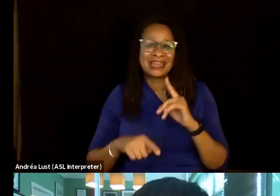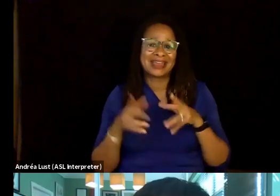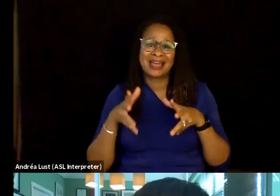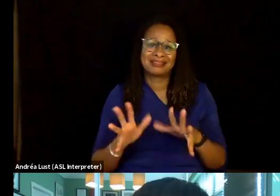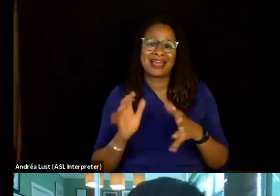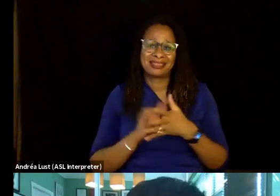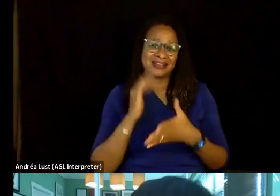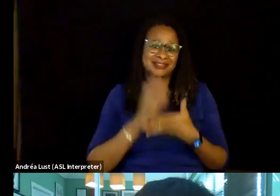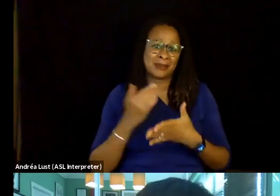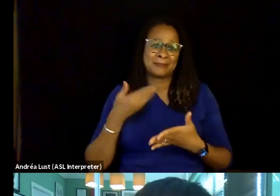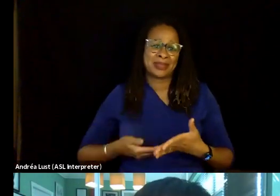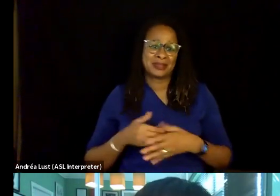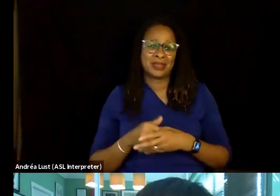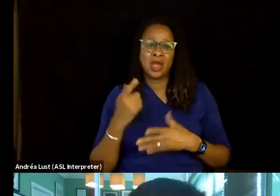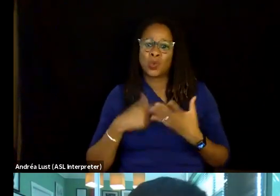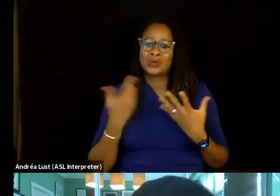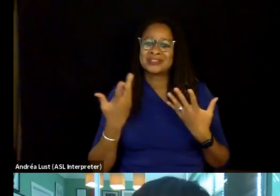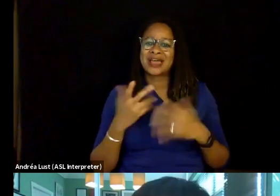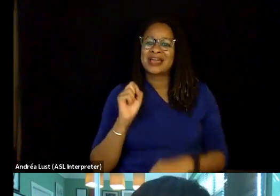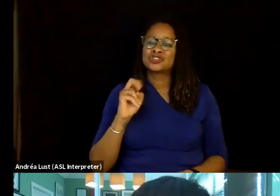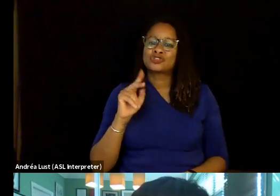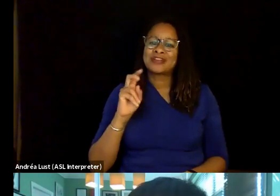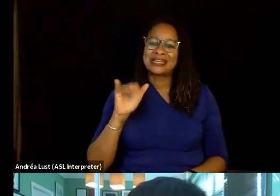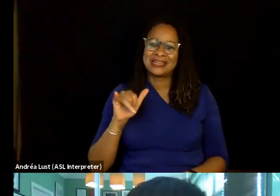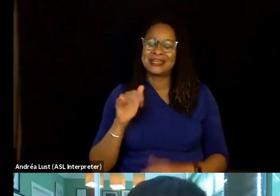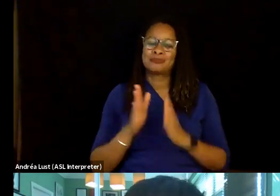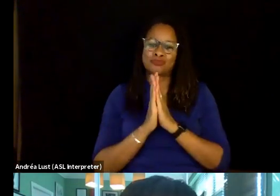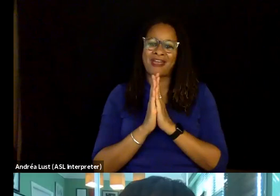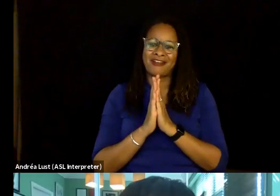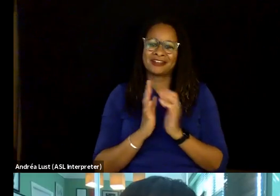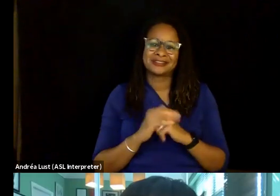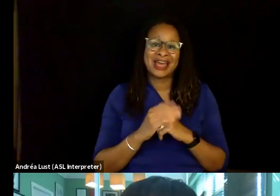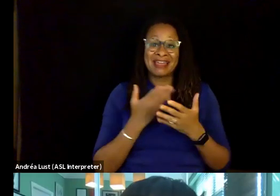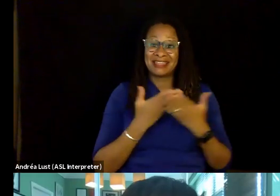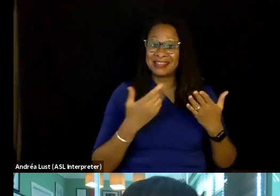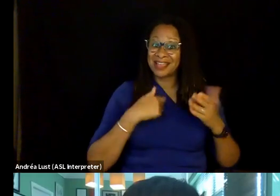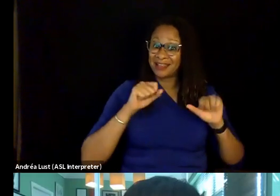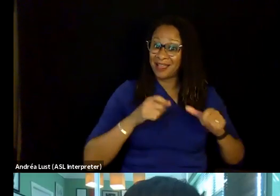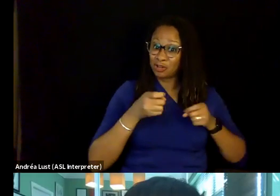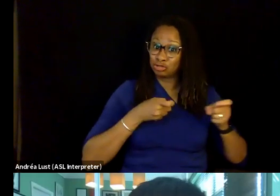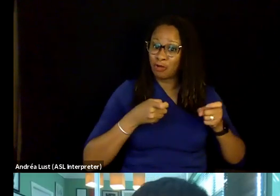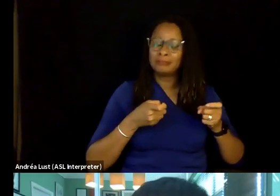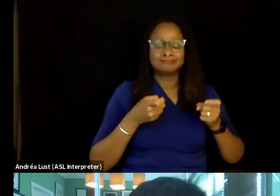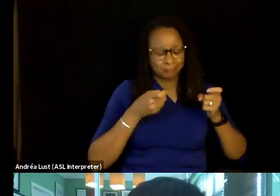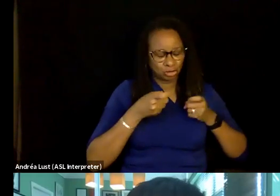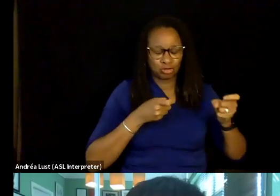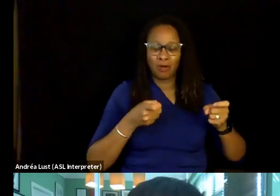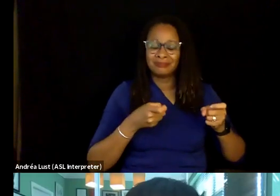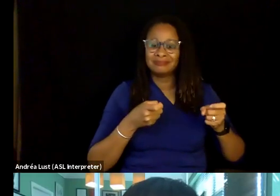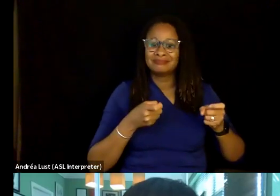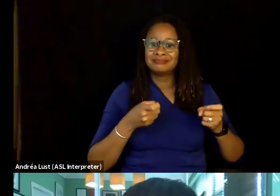So what's that serenity prayer? Great serenity prayer. You know, the things I can control, I control. I can be a control